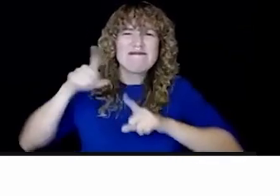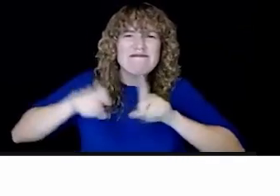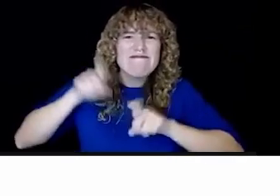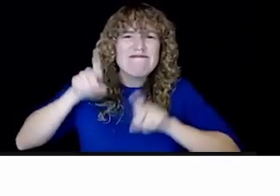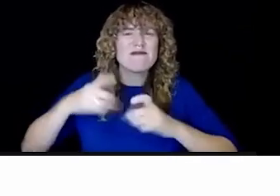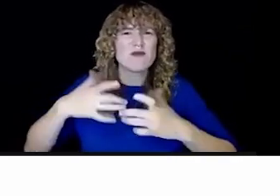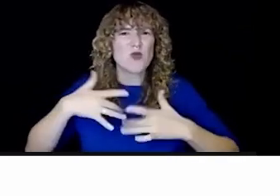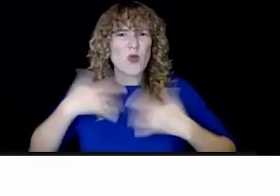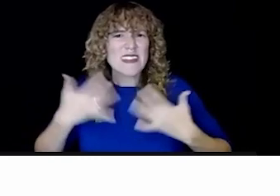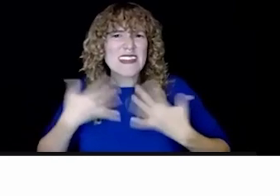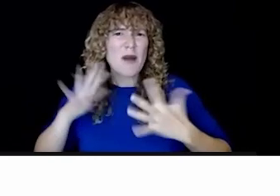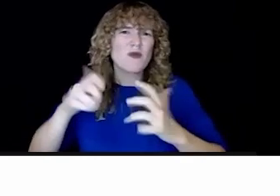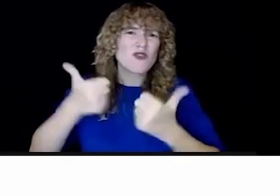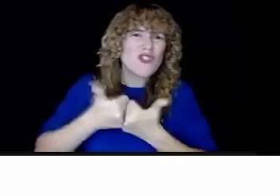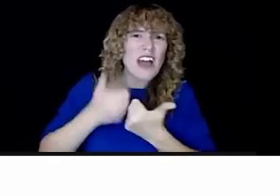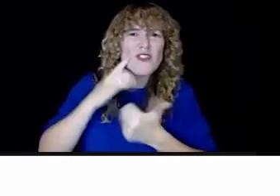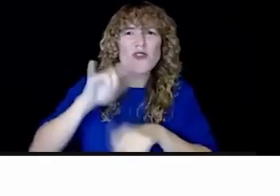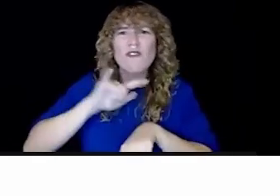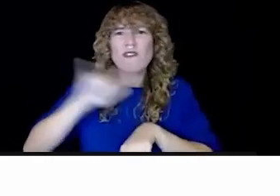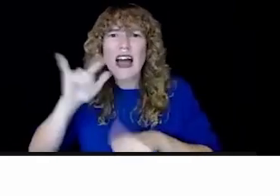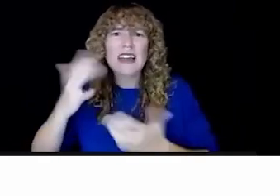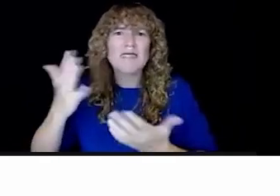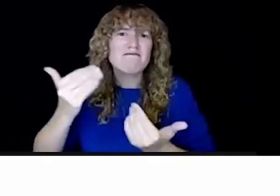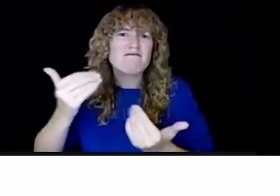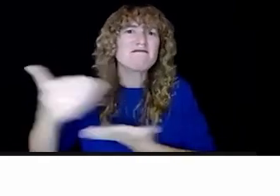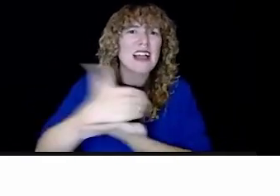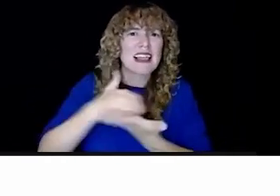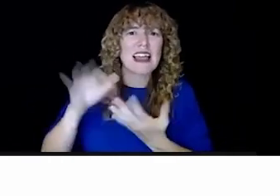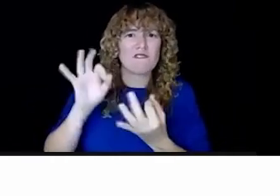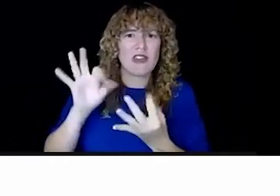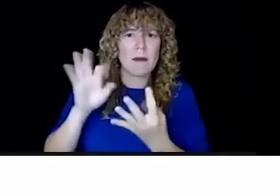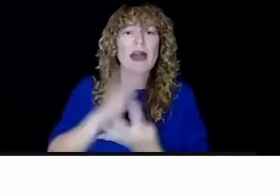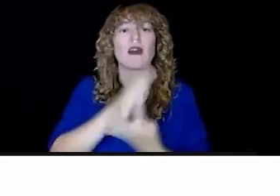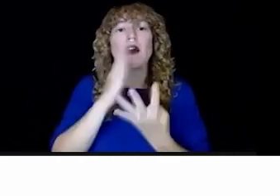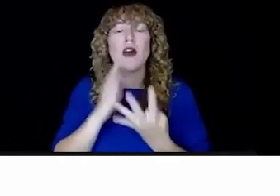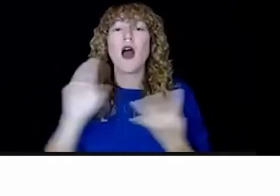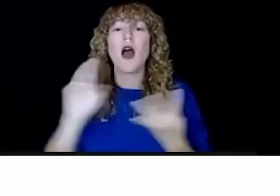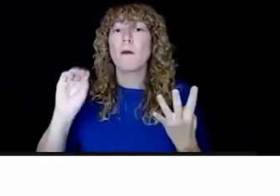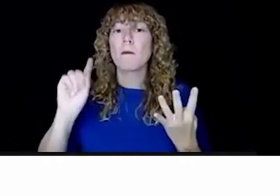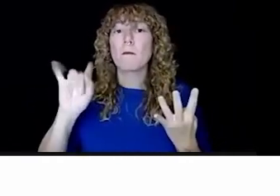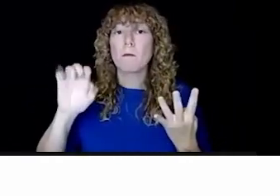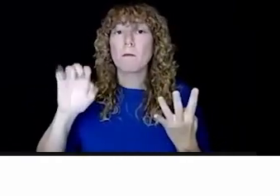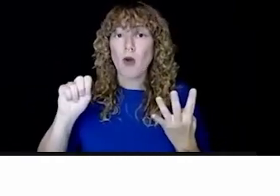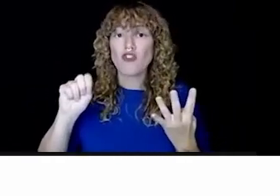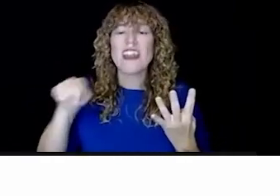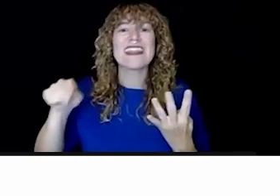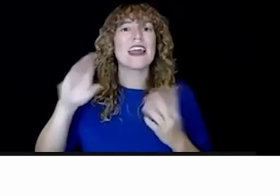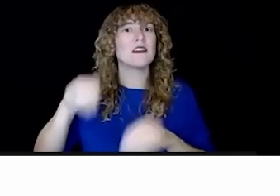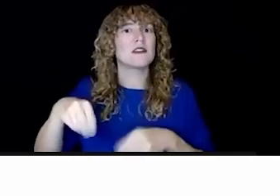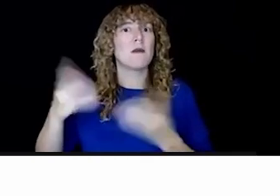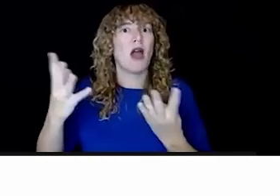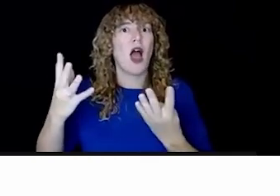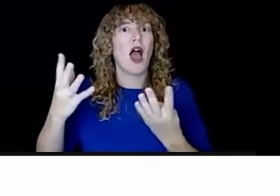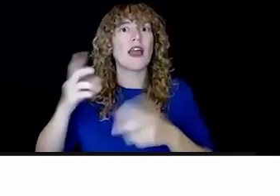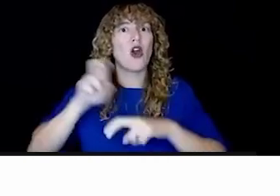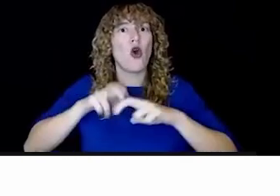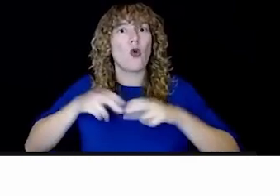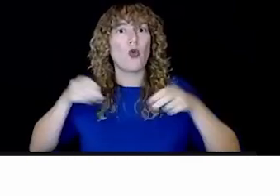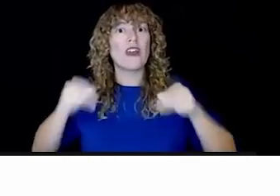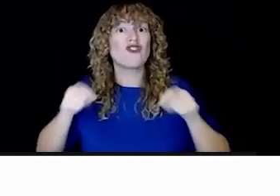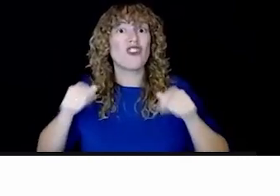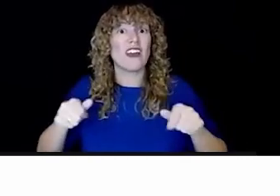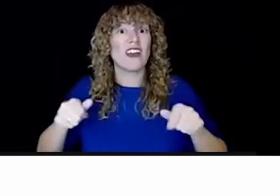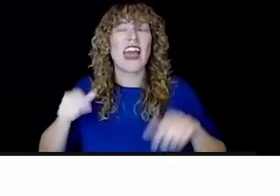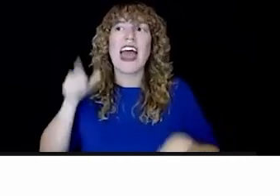is a company that supplies wheelchairs and mobility devices and has to deal with all the damage that occurs, and they know this problem